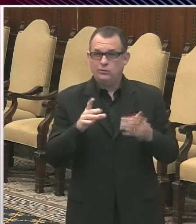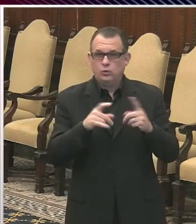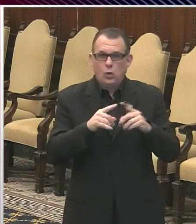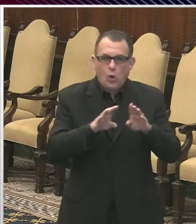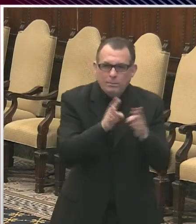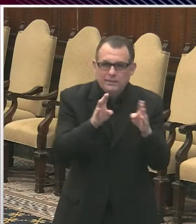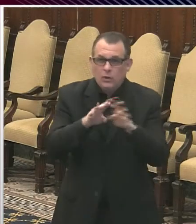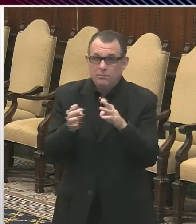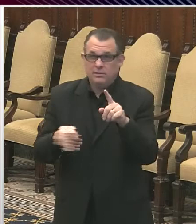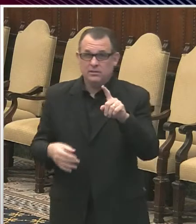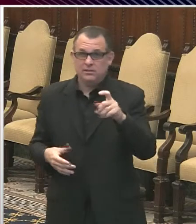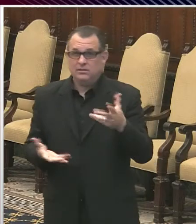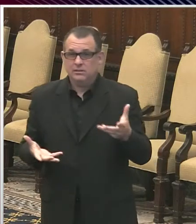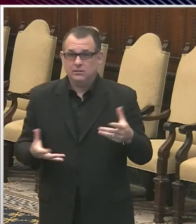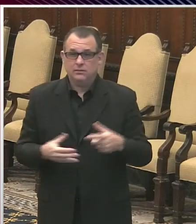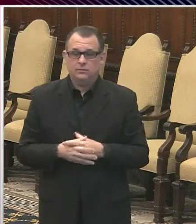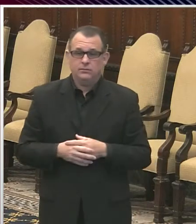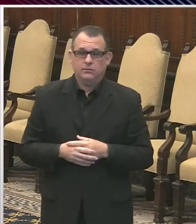Doc, you want to take that?